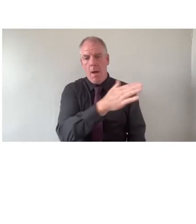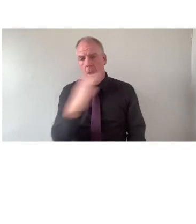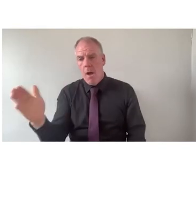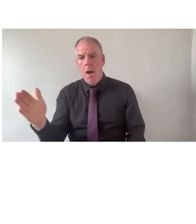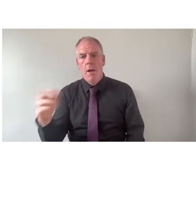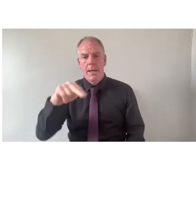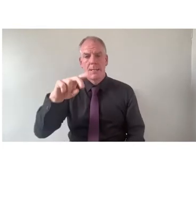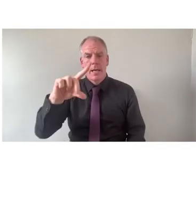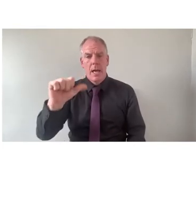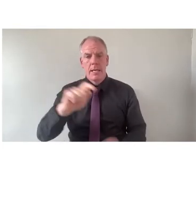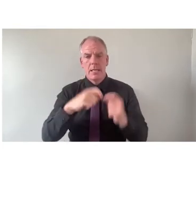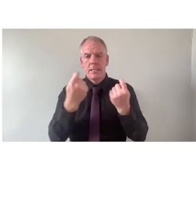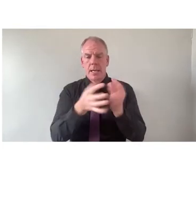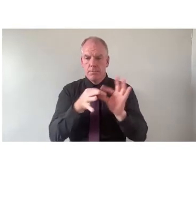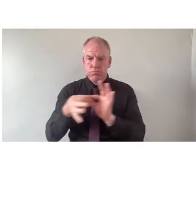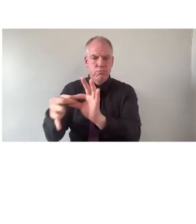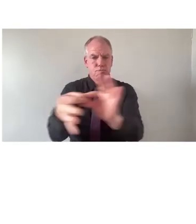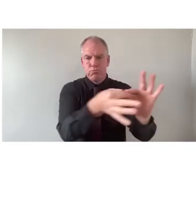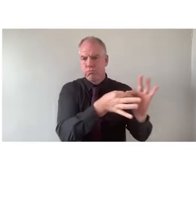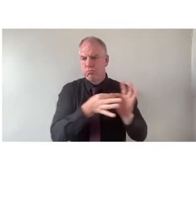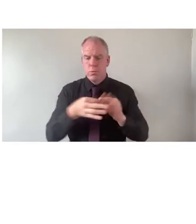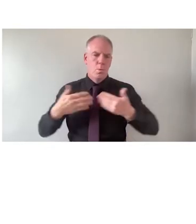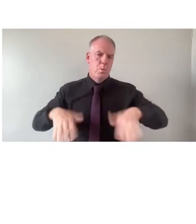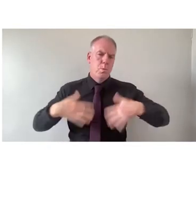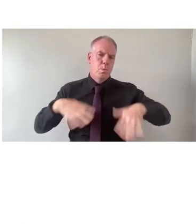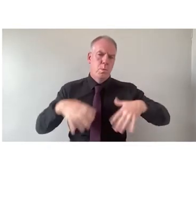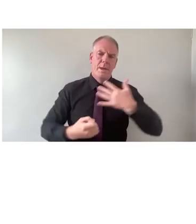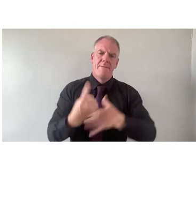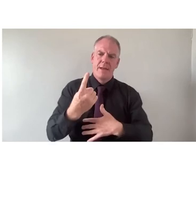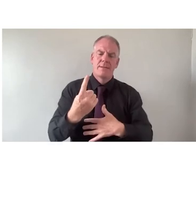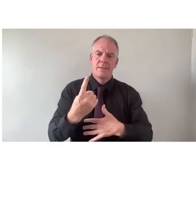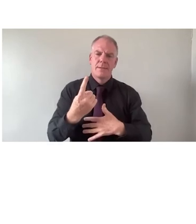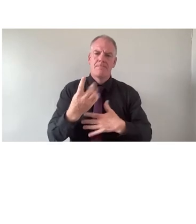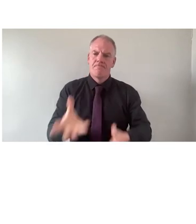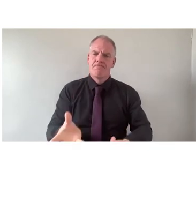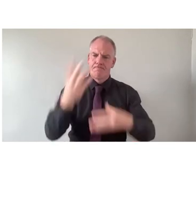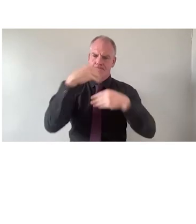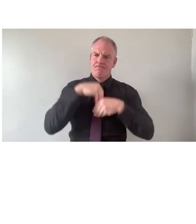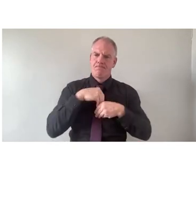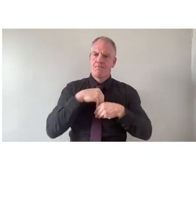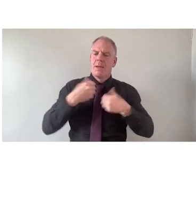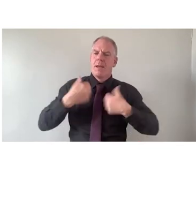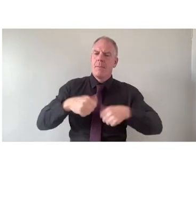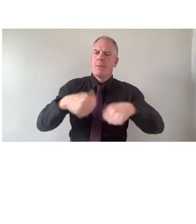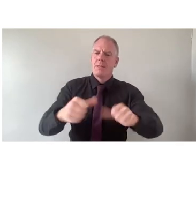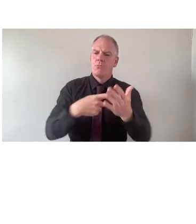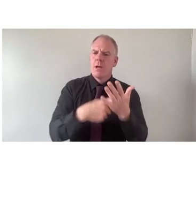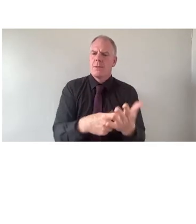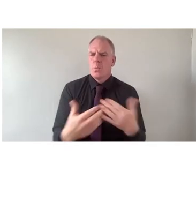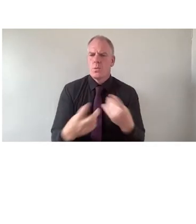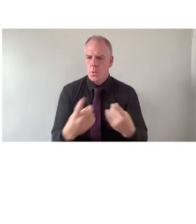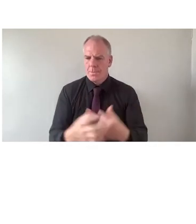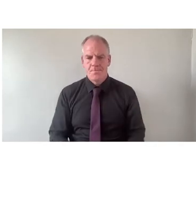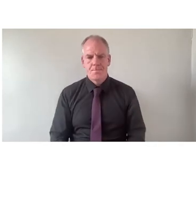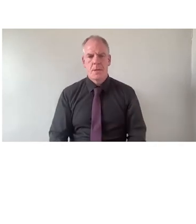for really engaging this incredible event to really take home how to implement all of these recommendations. So